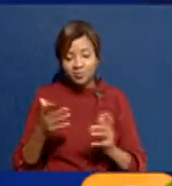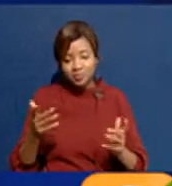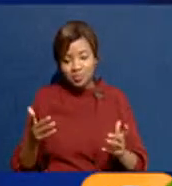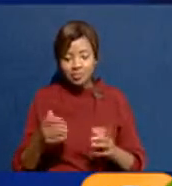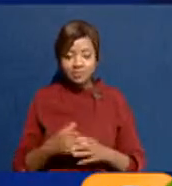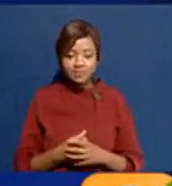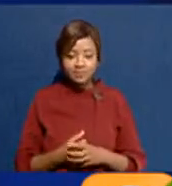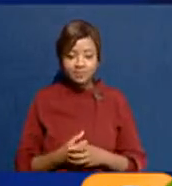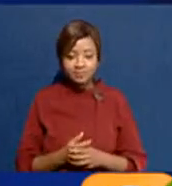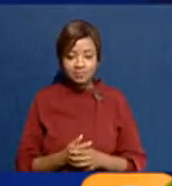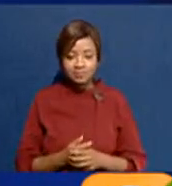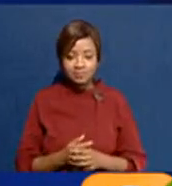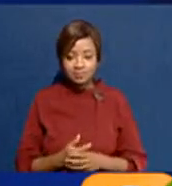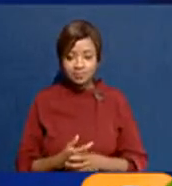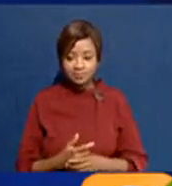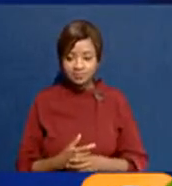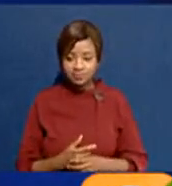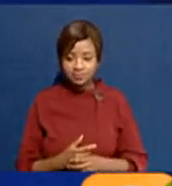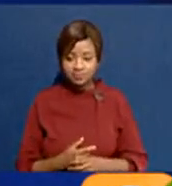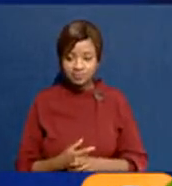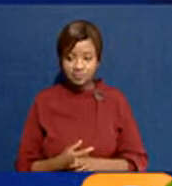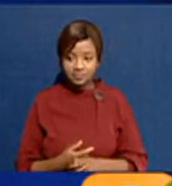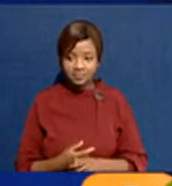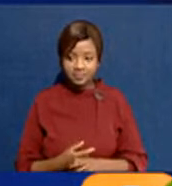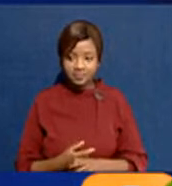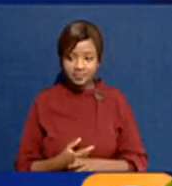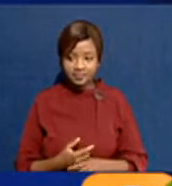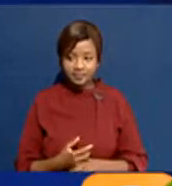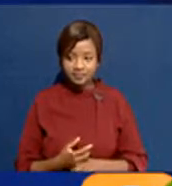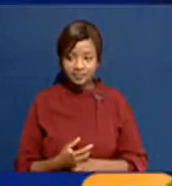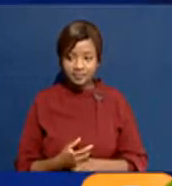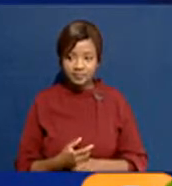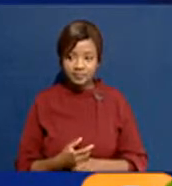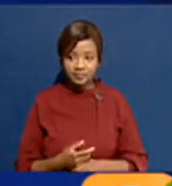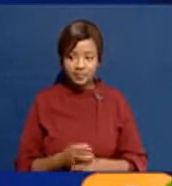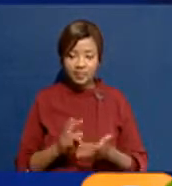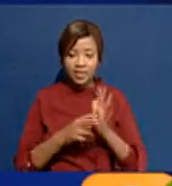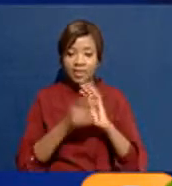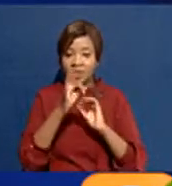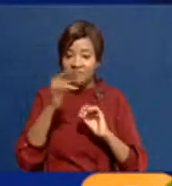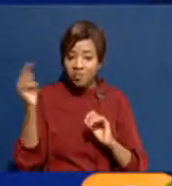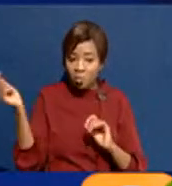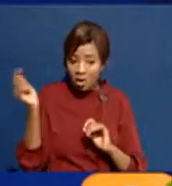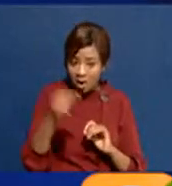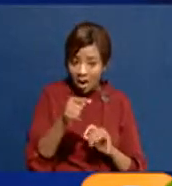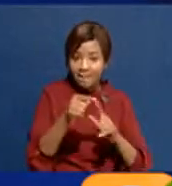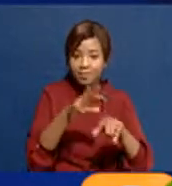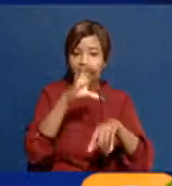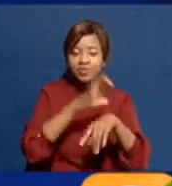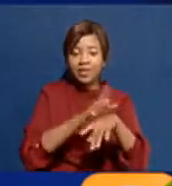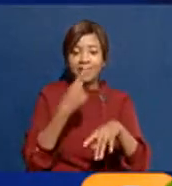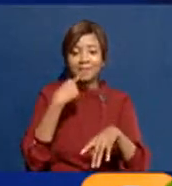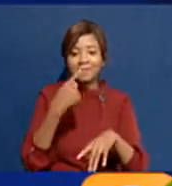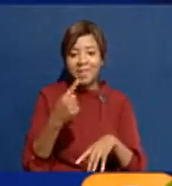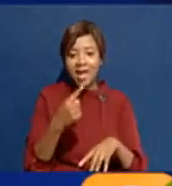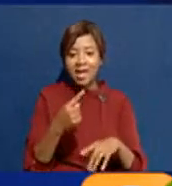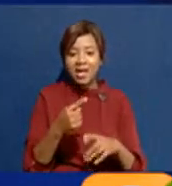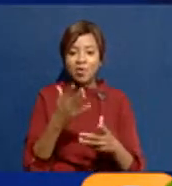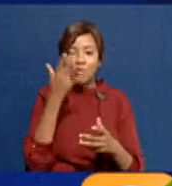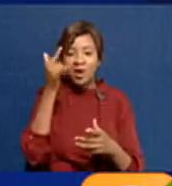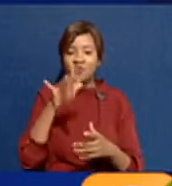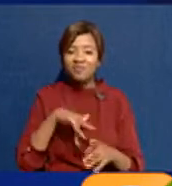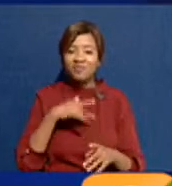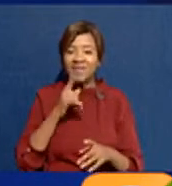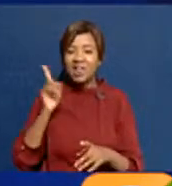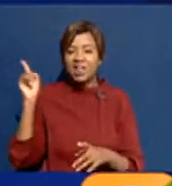you come, you will get 100 bob token, such that you will not lose that time to go and look for that money. You will get that